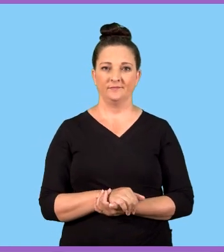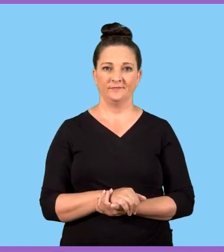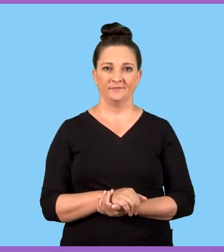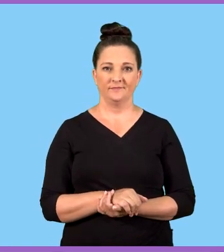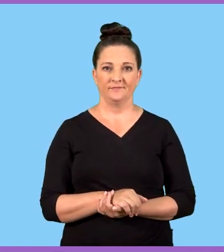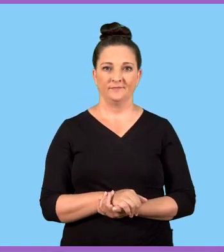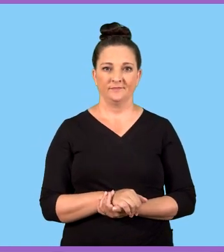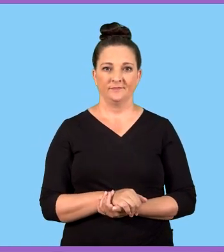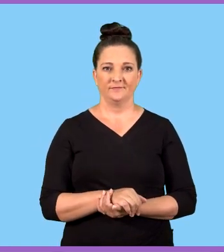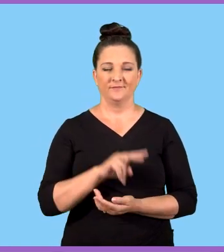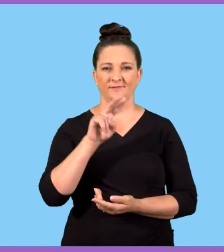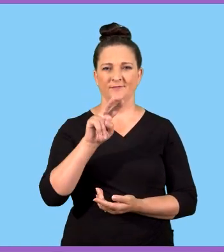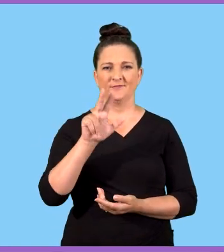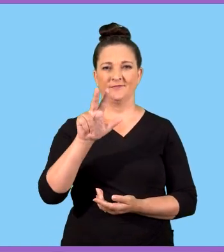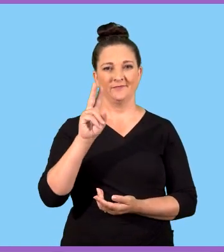28,